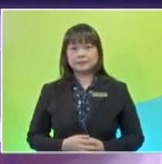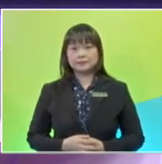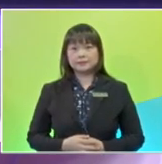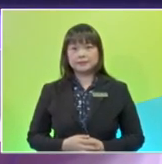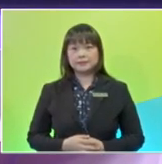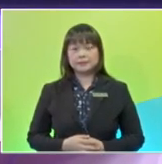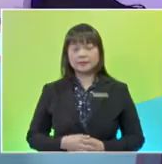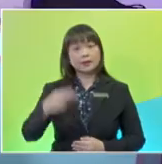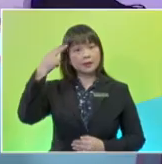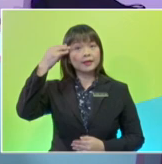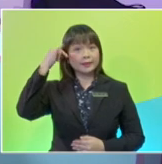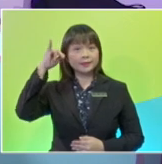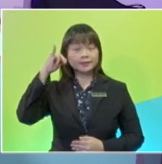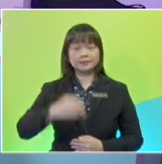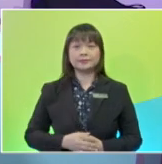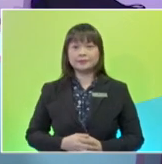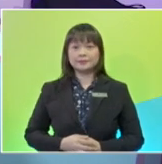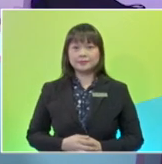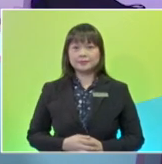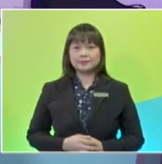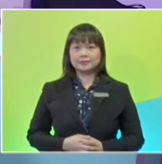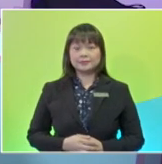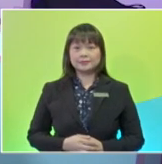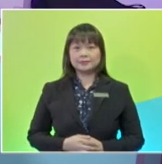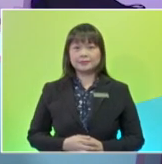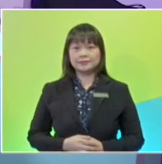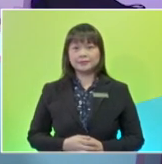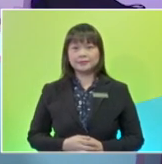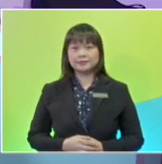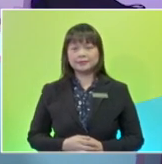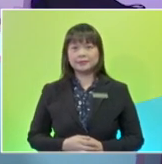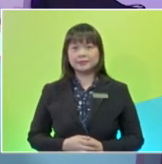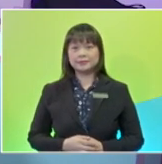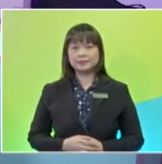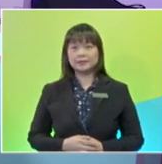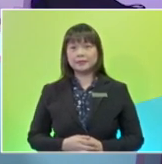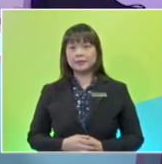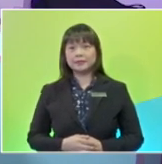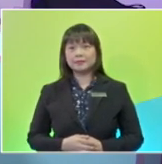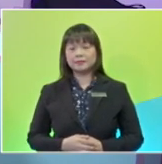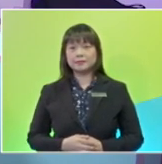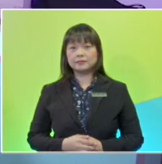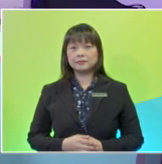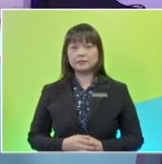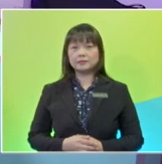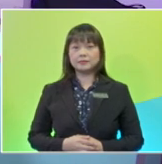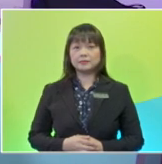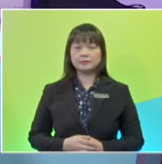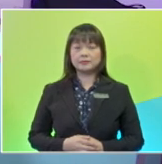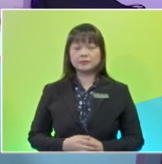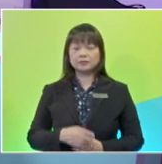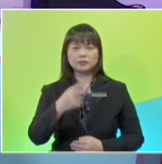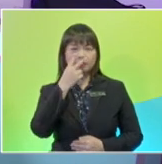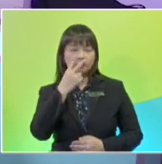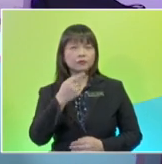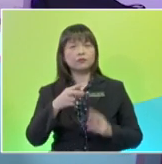Hi, Mr. Q. Hi, hello, Tivia. Oh my God, that's a very tasty nasi